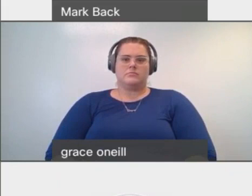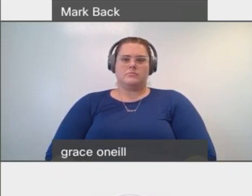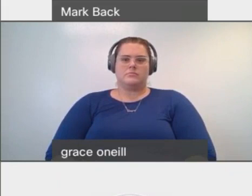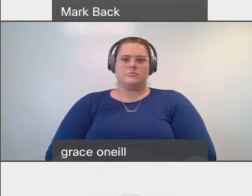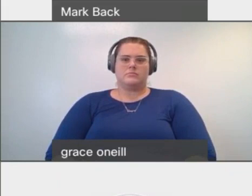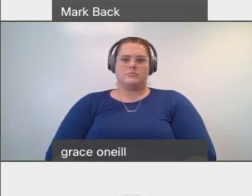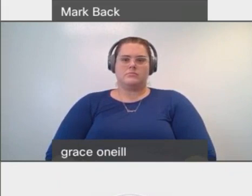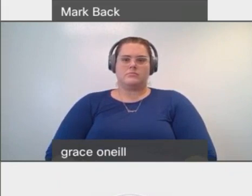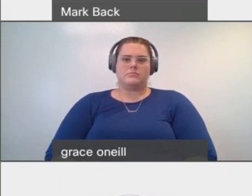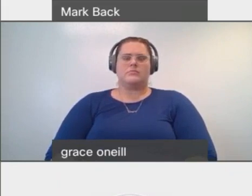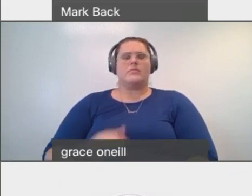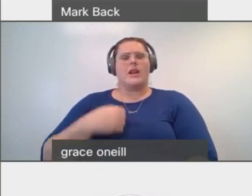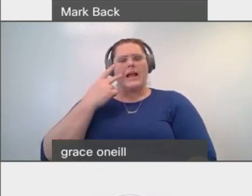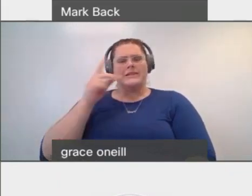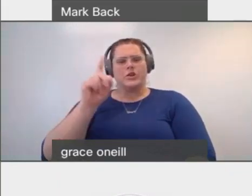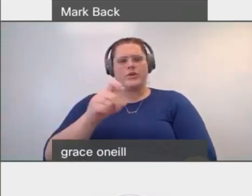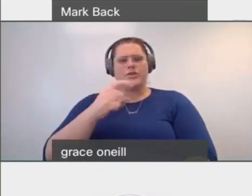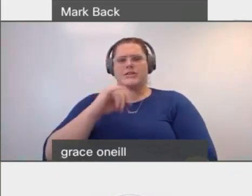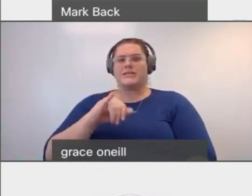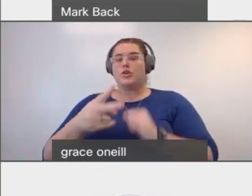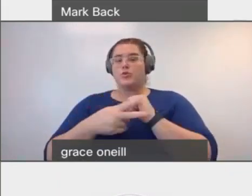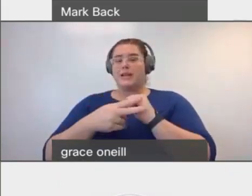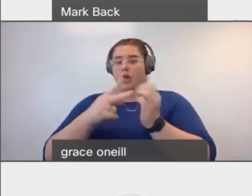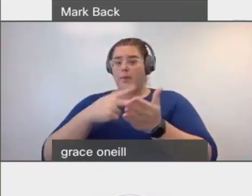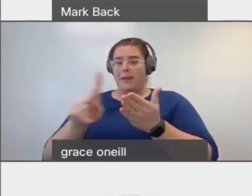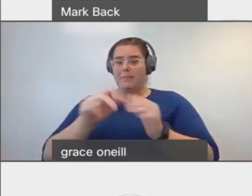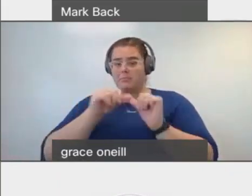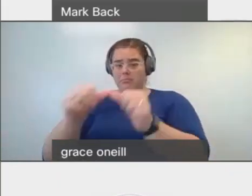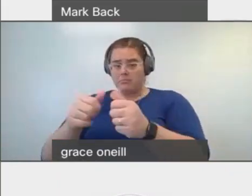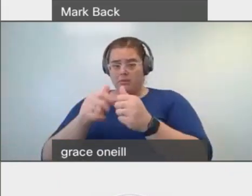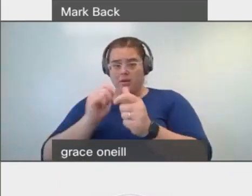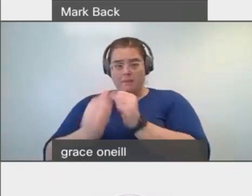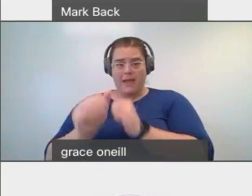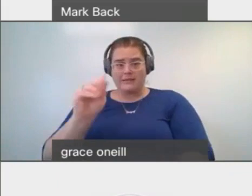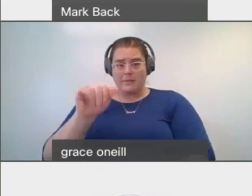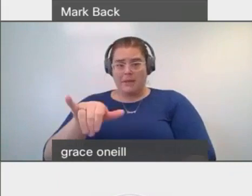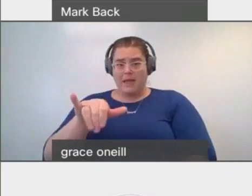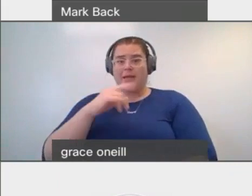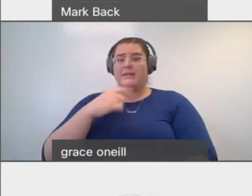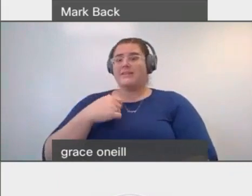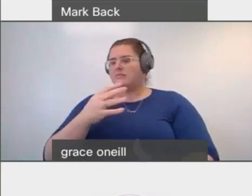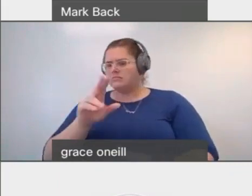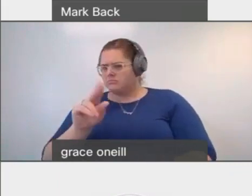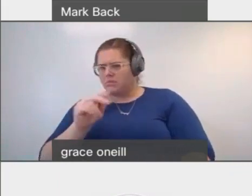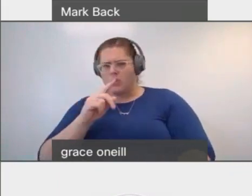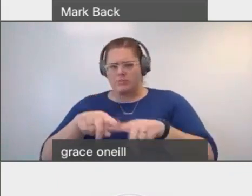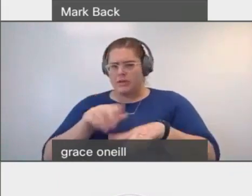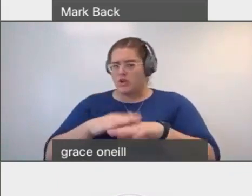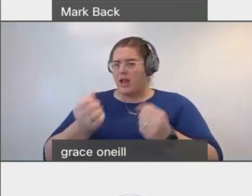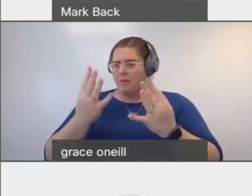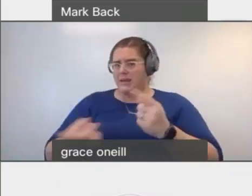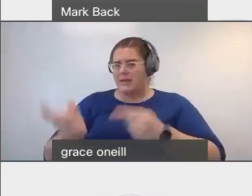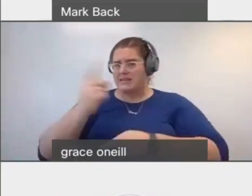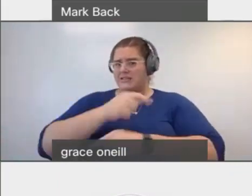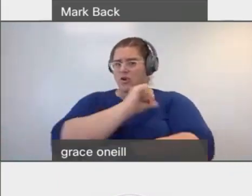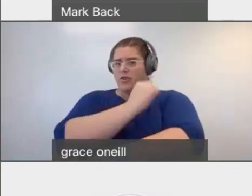I see a question. The retainer payment may extend beyond May. No, the length of the retainer payment depends on the number of days per week services were authorized. Absolutely. I